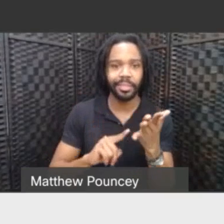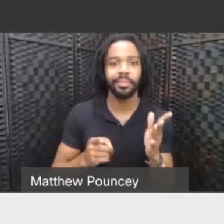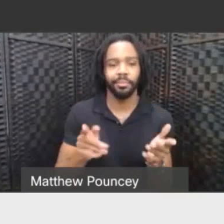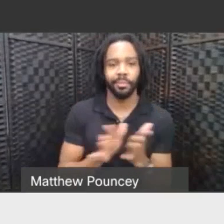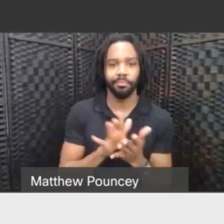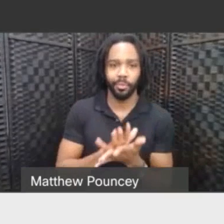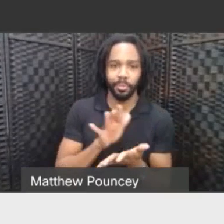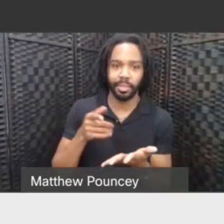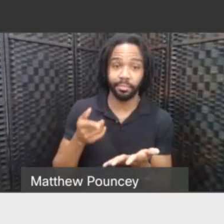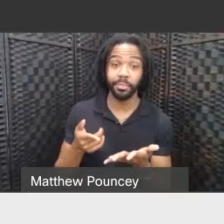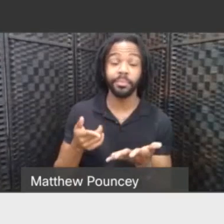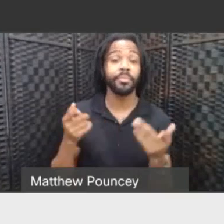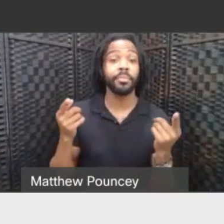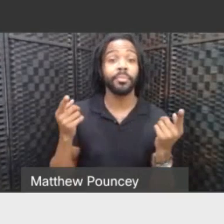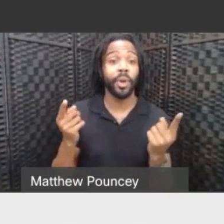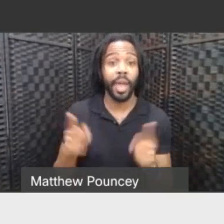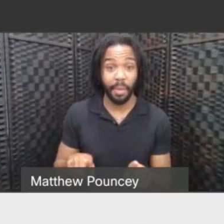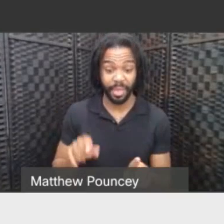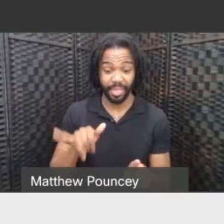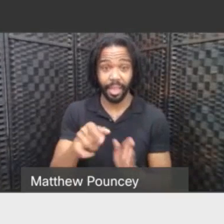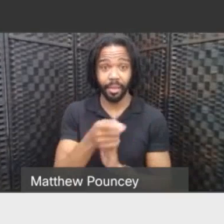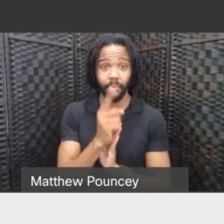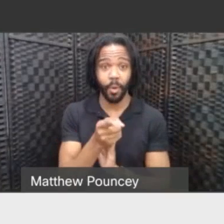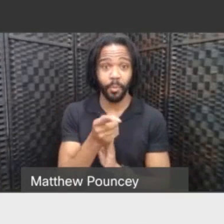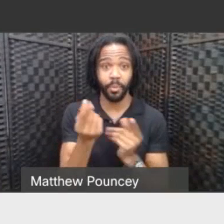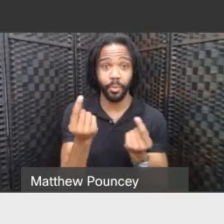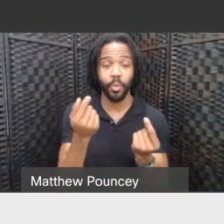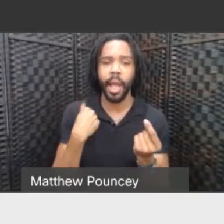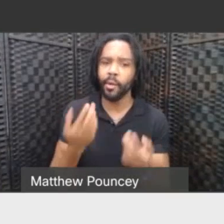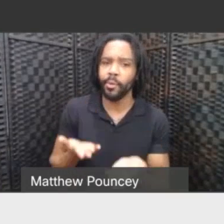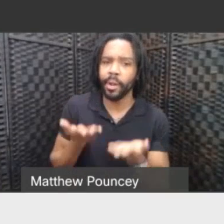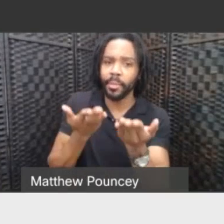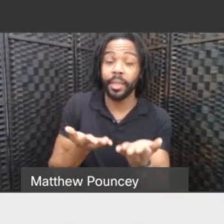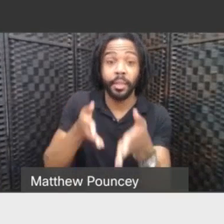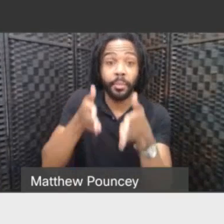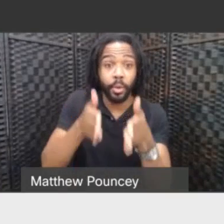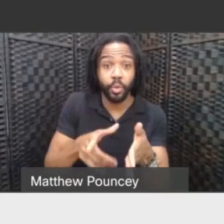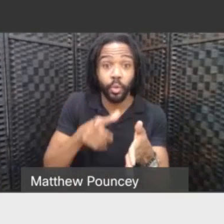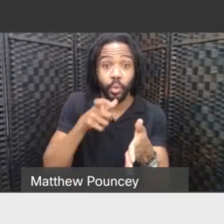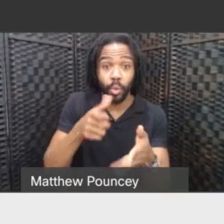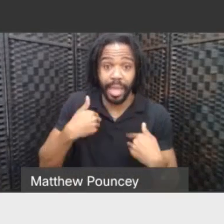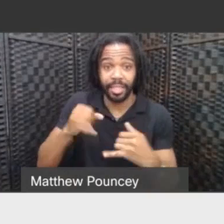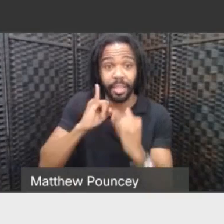point, I would recommend that the person being interviewed by the service coordinator